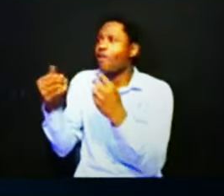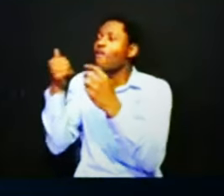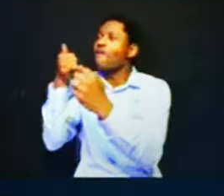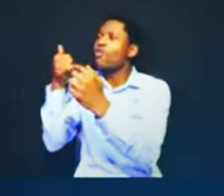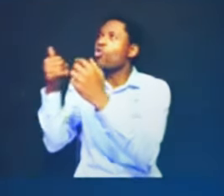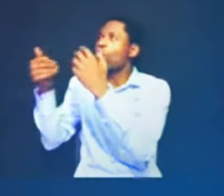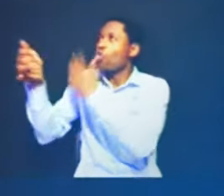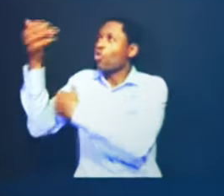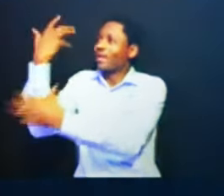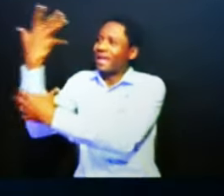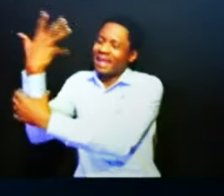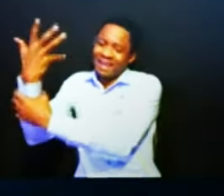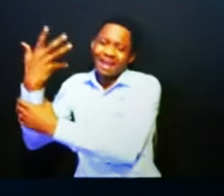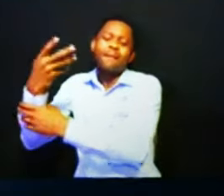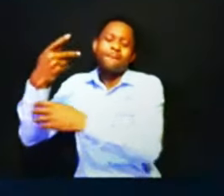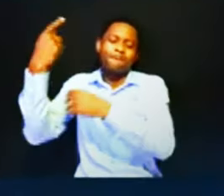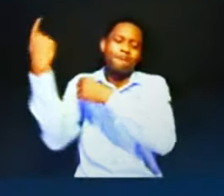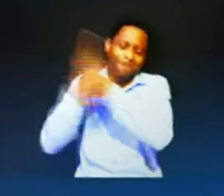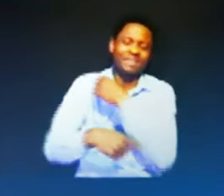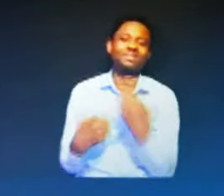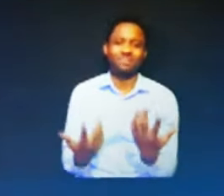them.